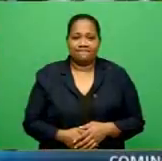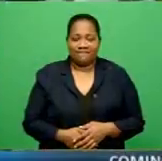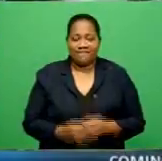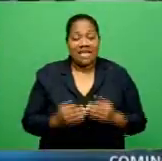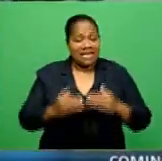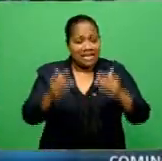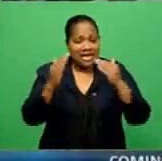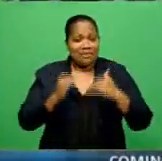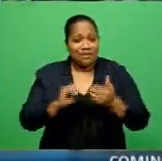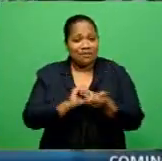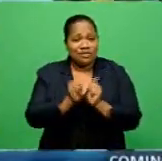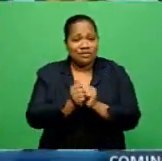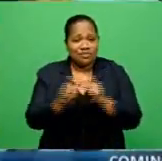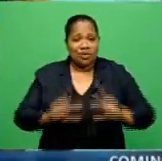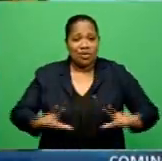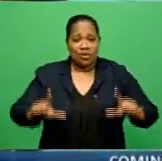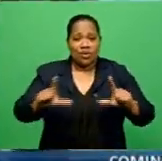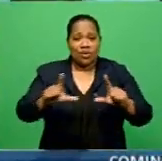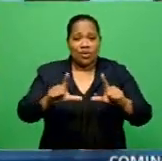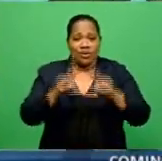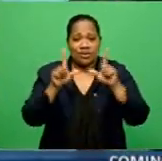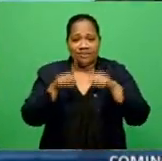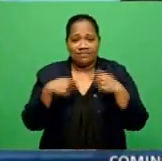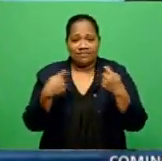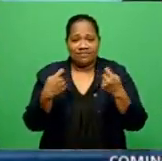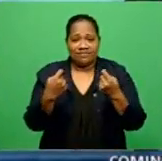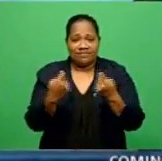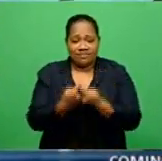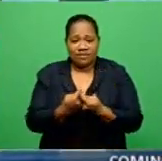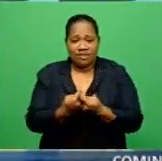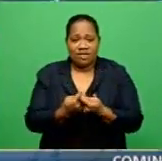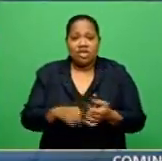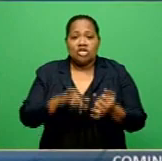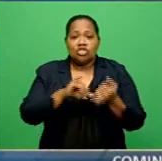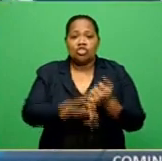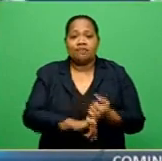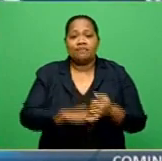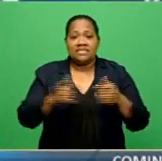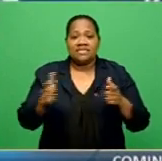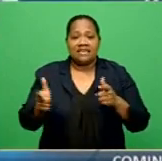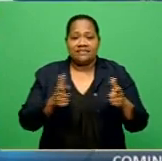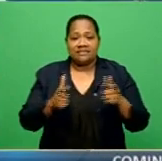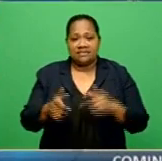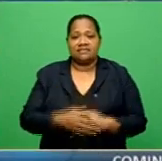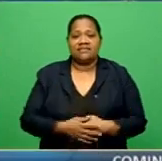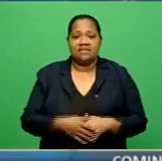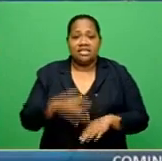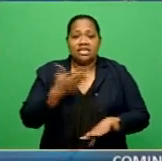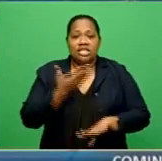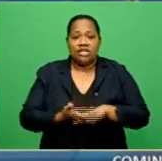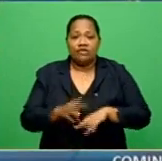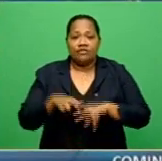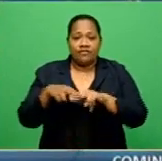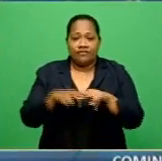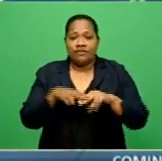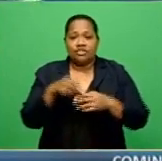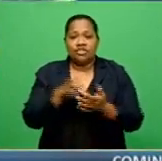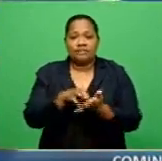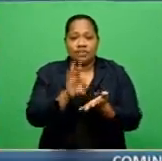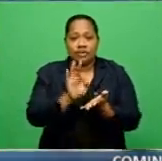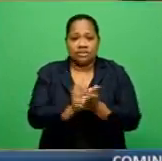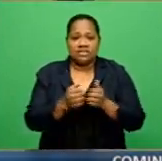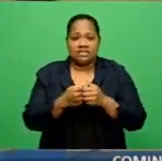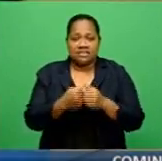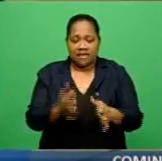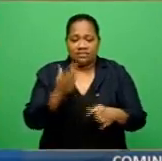Coming up in sports, local teams eye Super 7 series. And new Fiji Pearls coach to begin work from February.